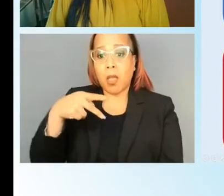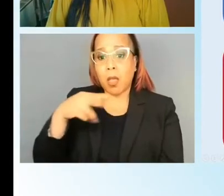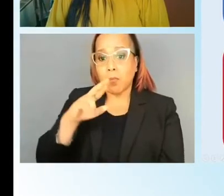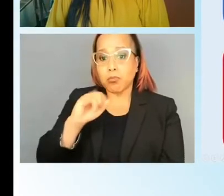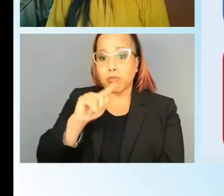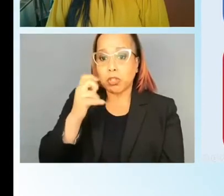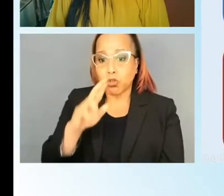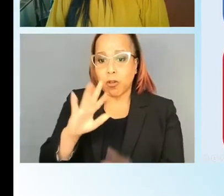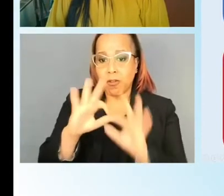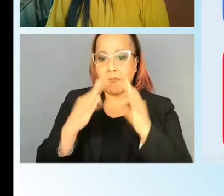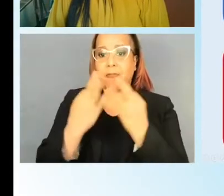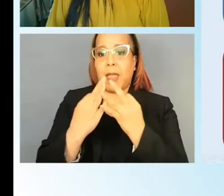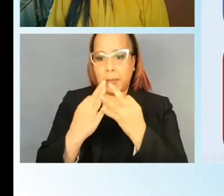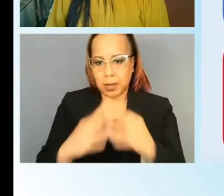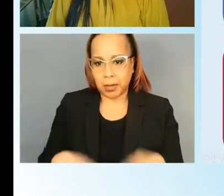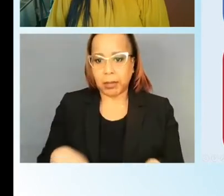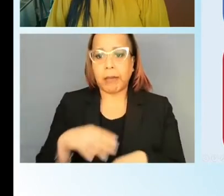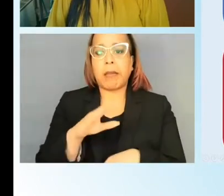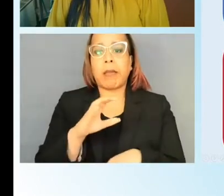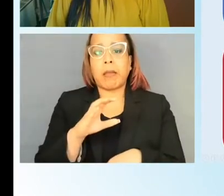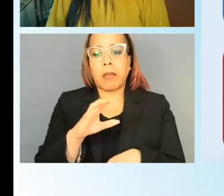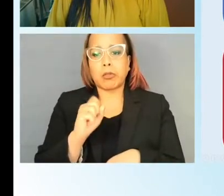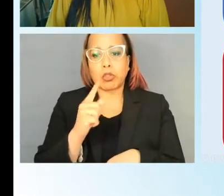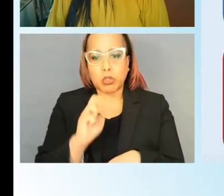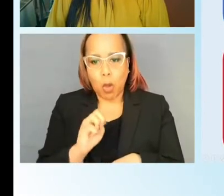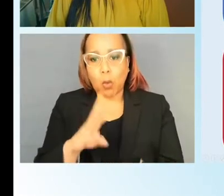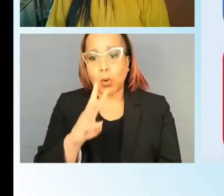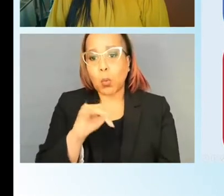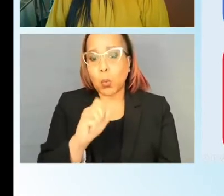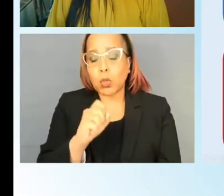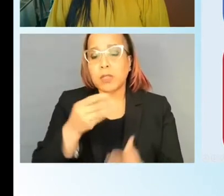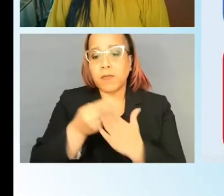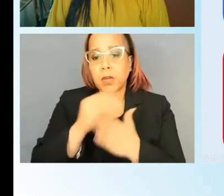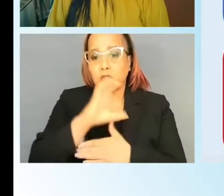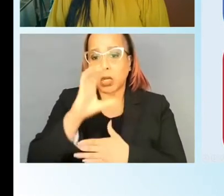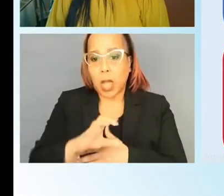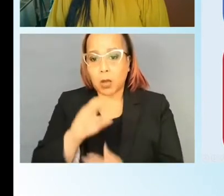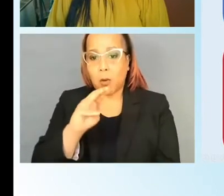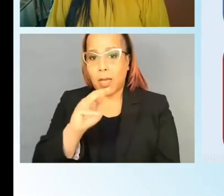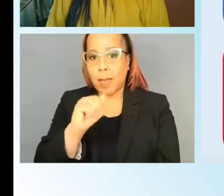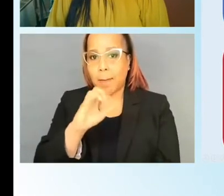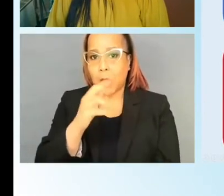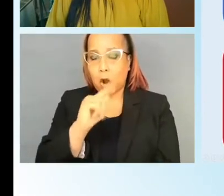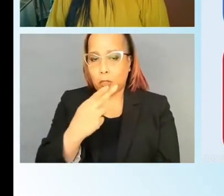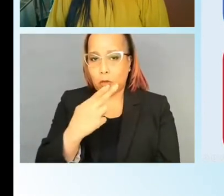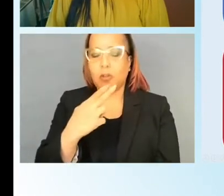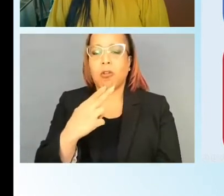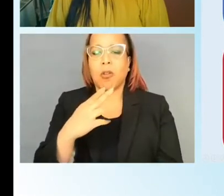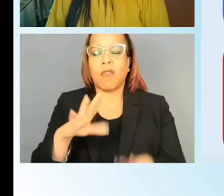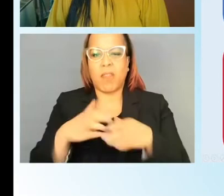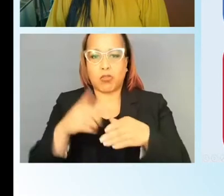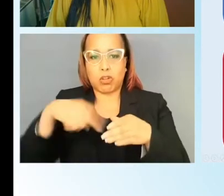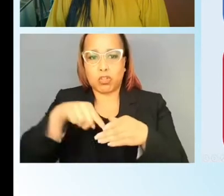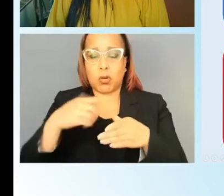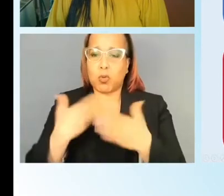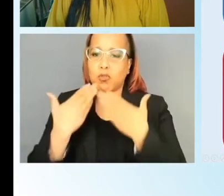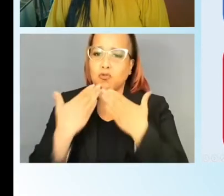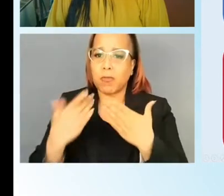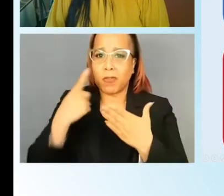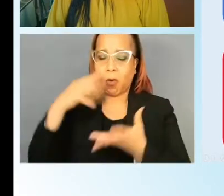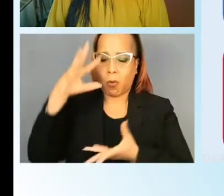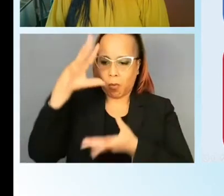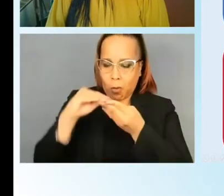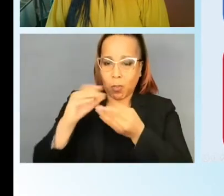Woods Fund of Chicago, and MacArthur Foundation. We're certainly grateful for all of the support that folks have given to this